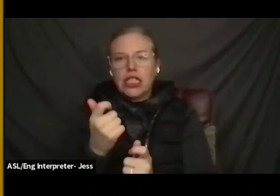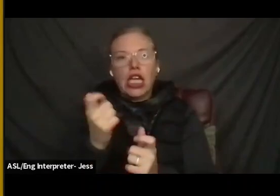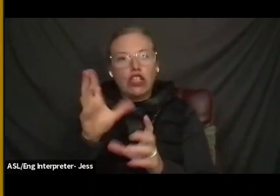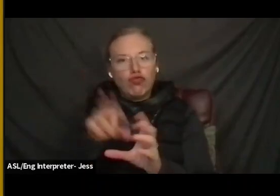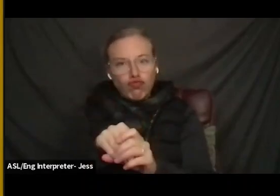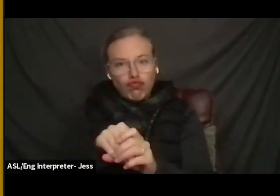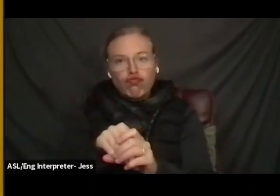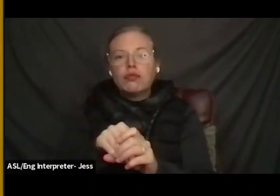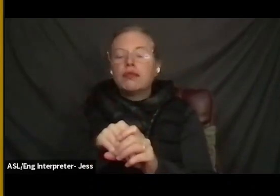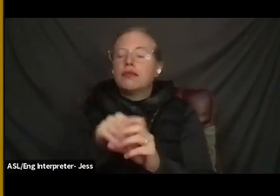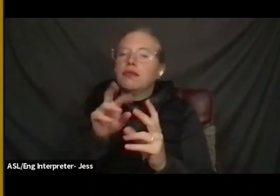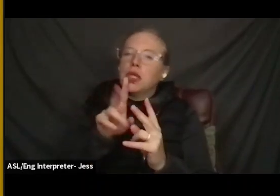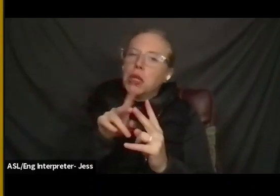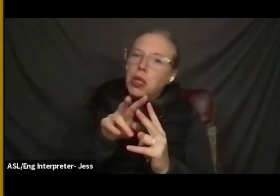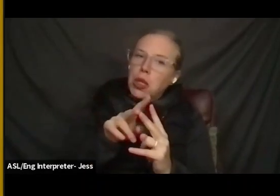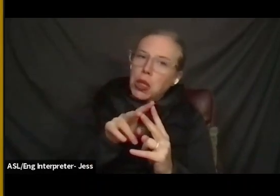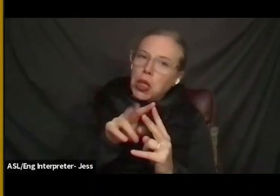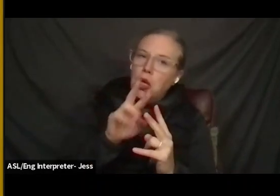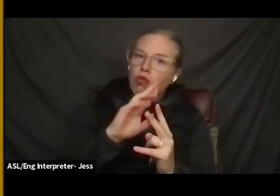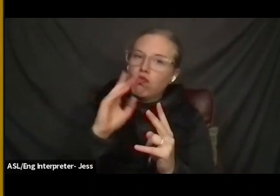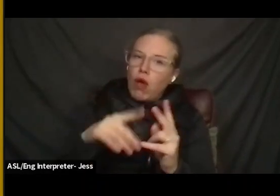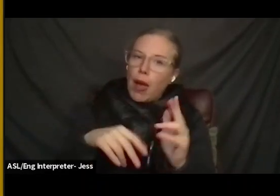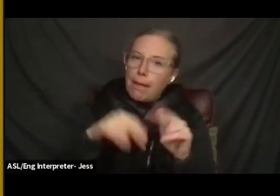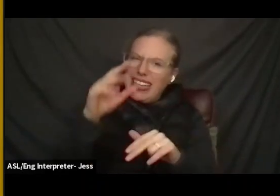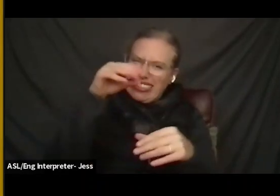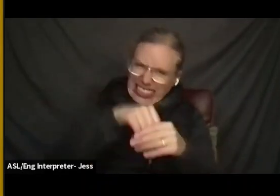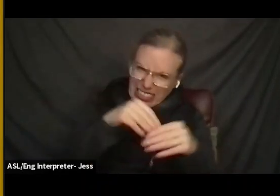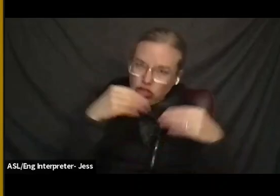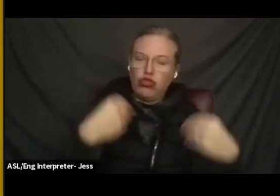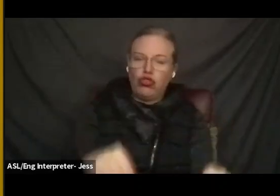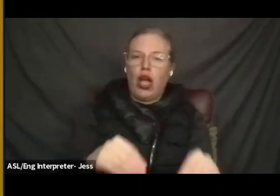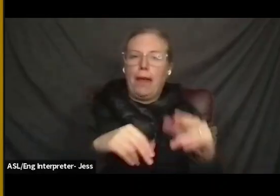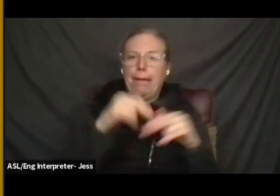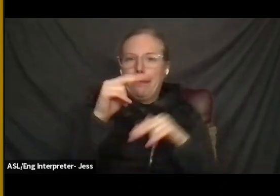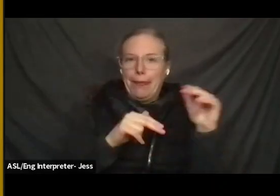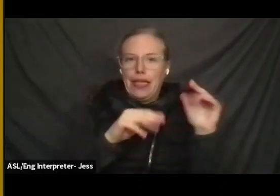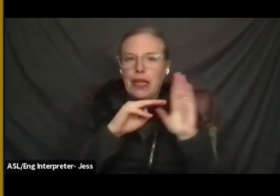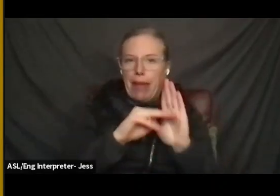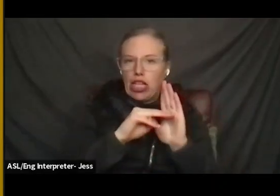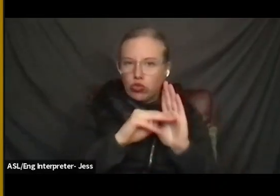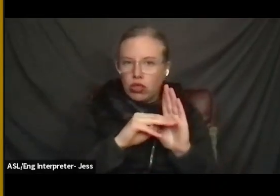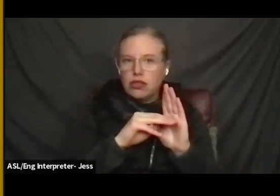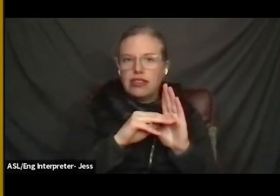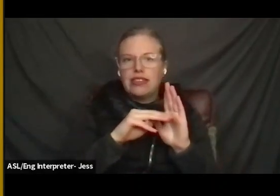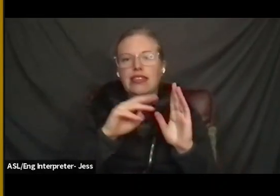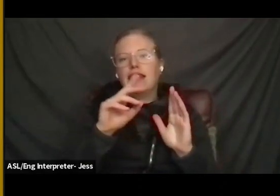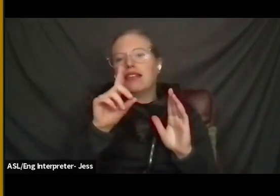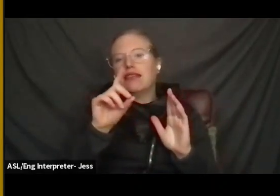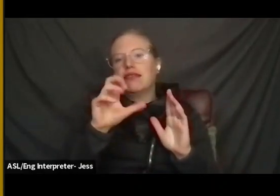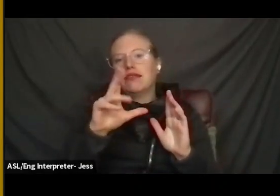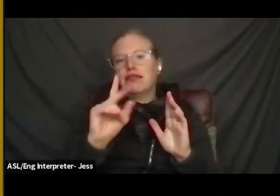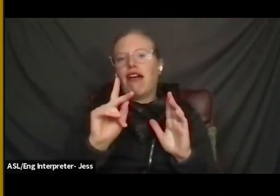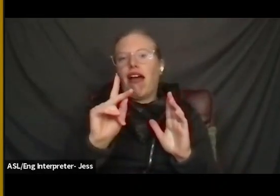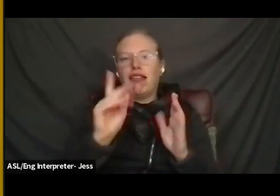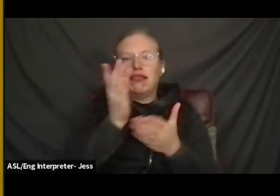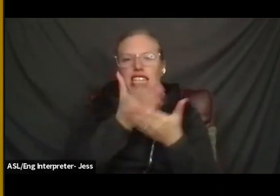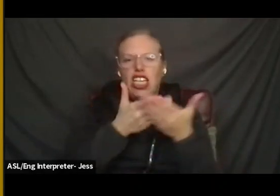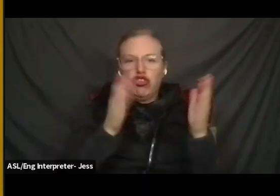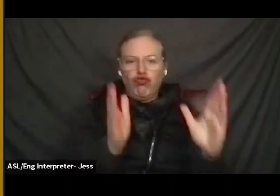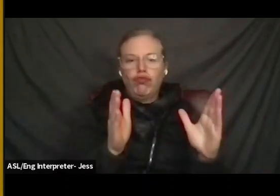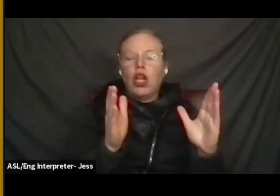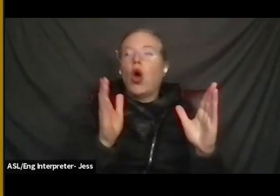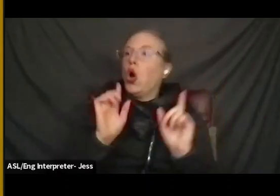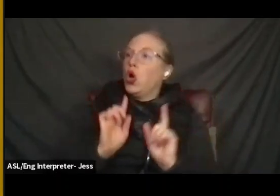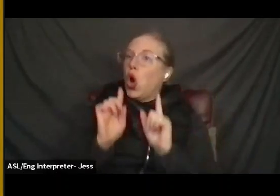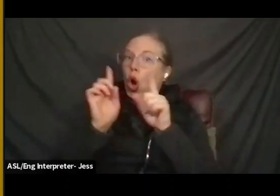either a ramp build in the shop where you're building ramp modules, which is like a dock section, or you could be out on